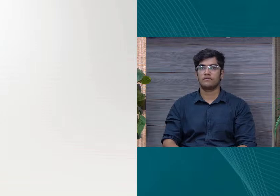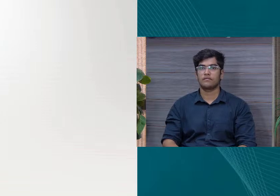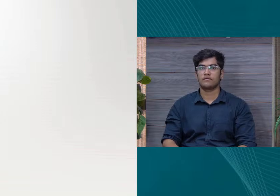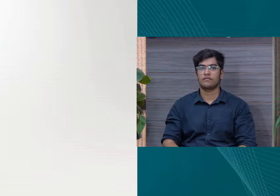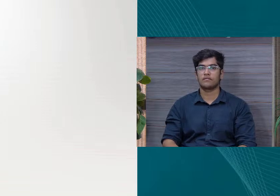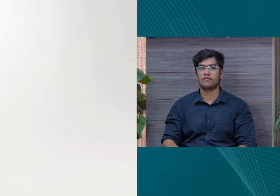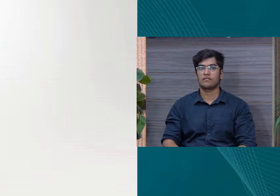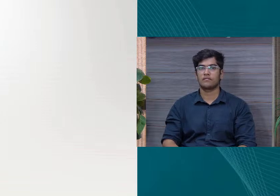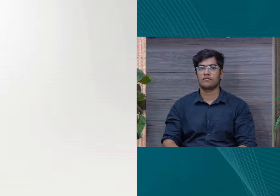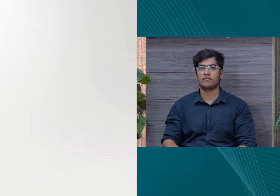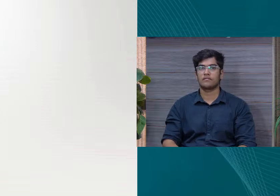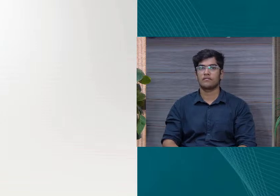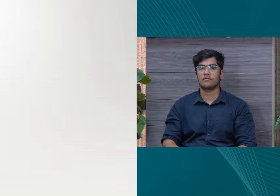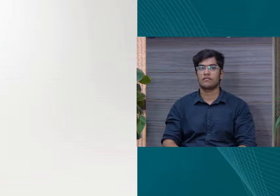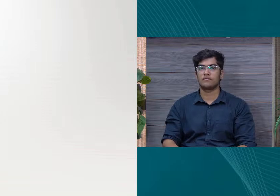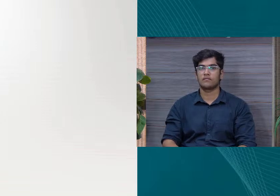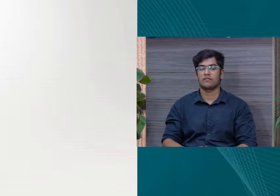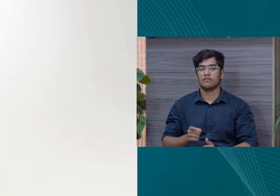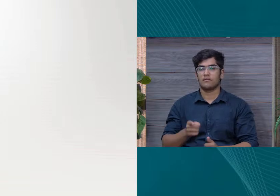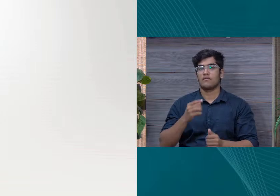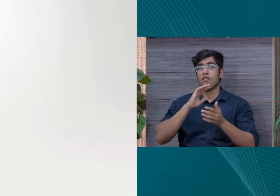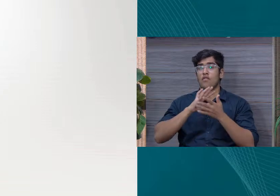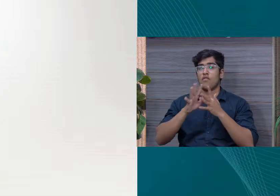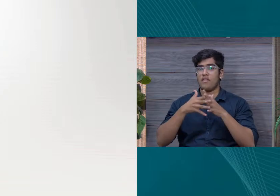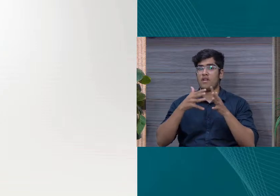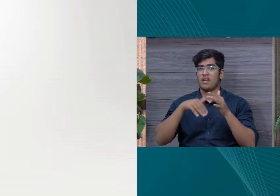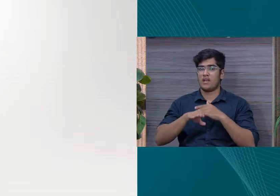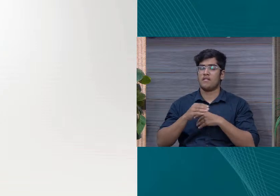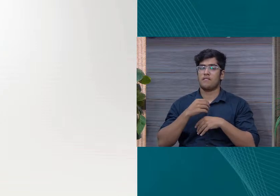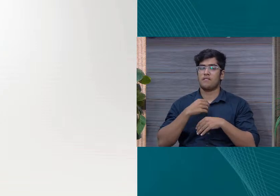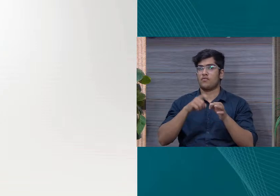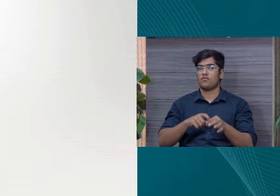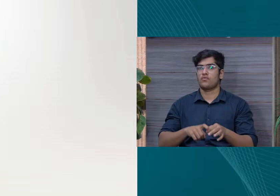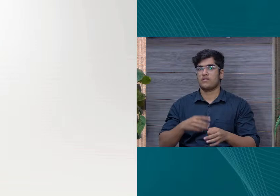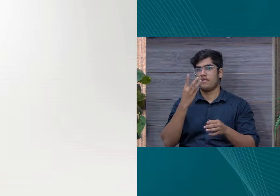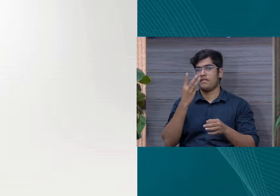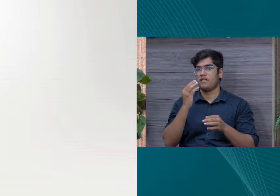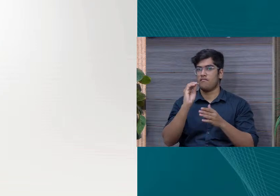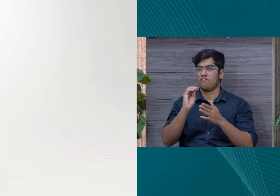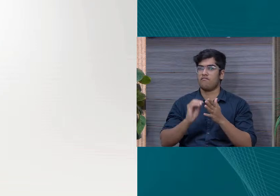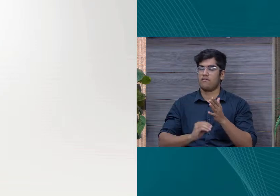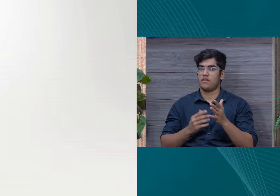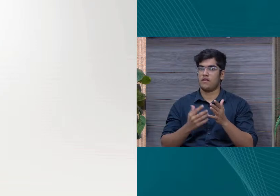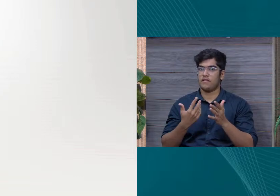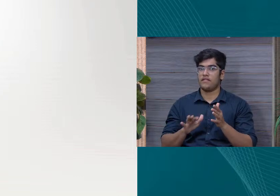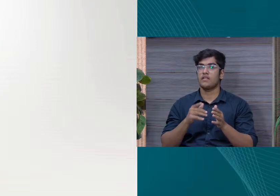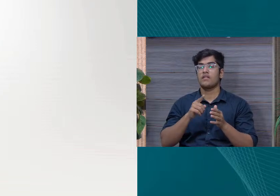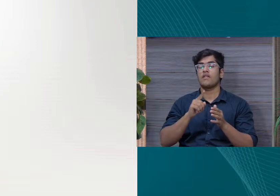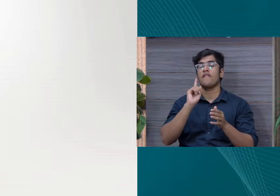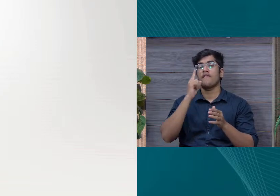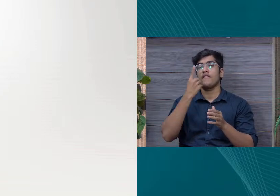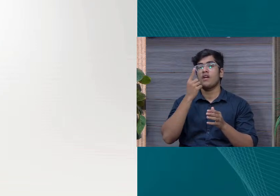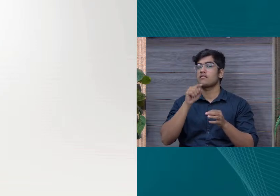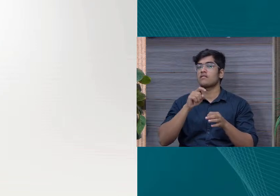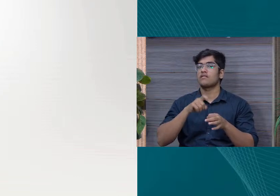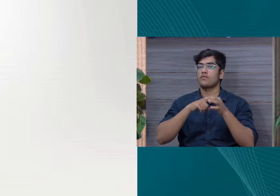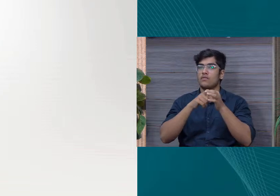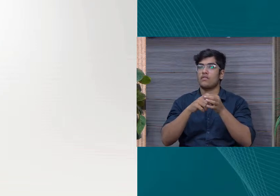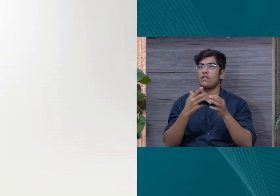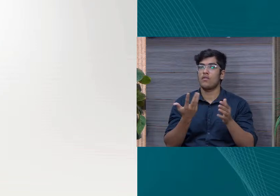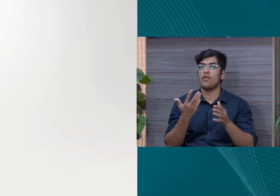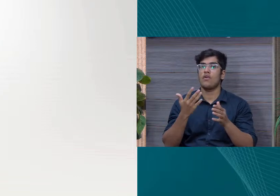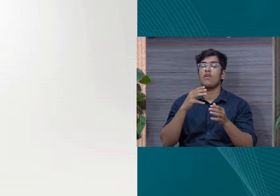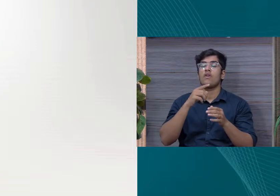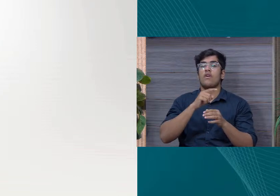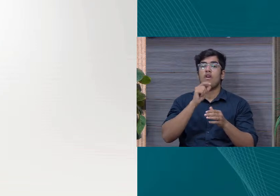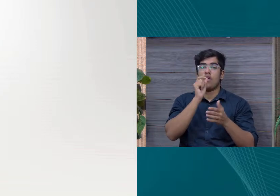homework I have put 3 questions. First question is, what was the author's opinion about Mr. Gessler as a bootmaker?